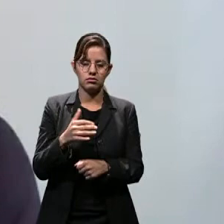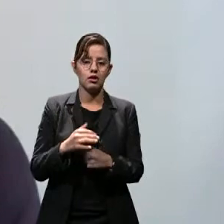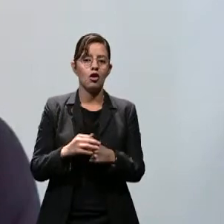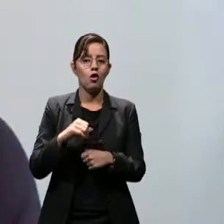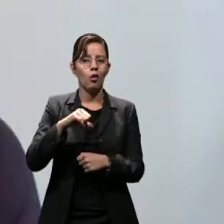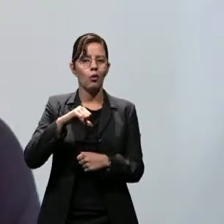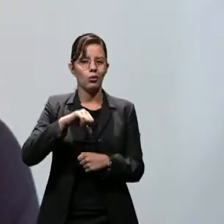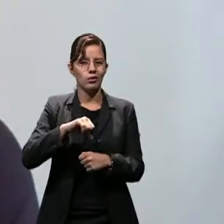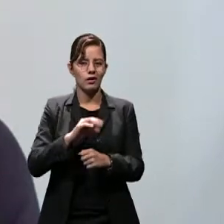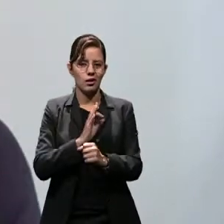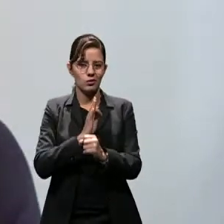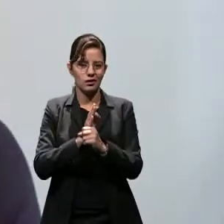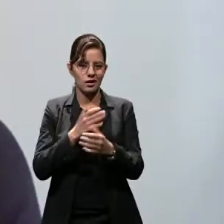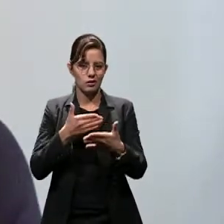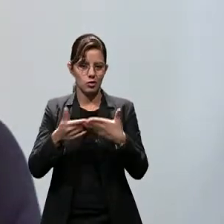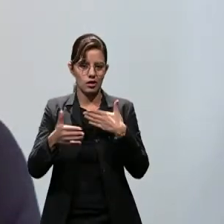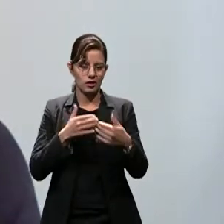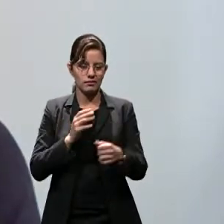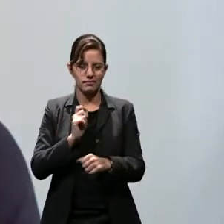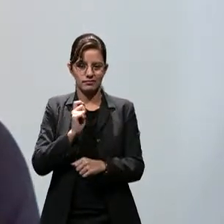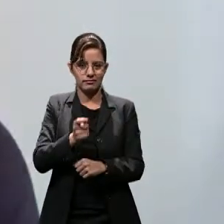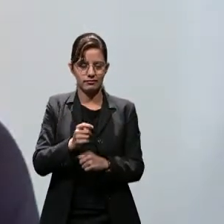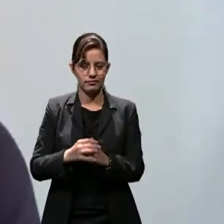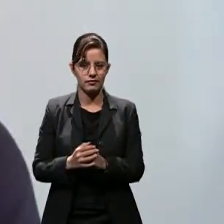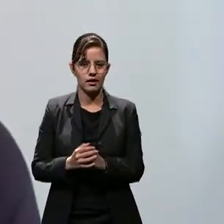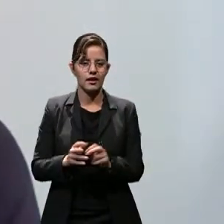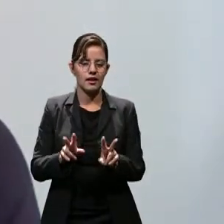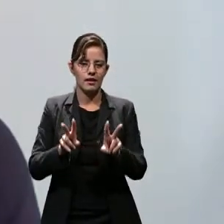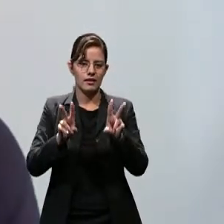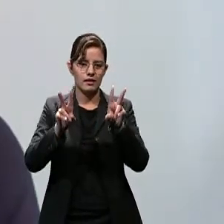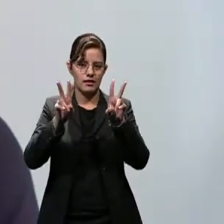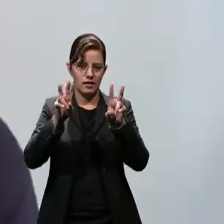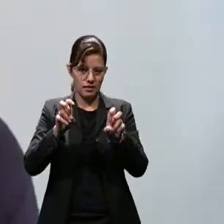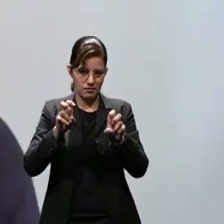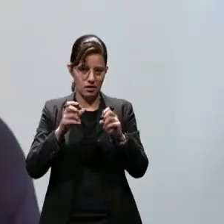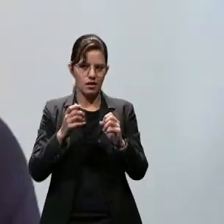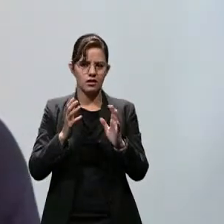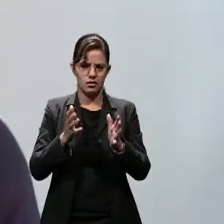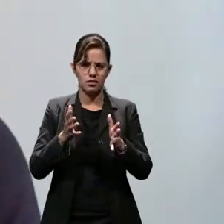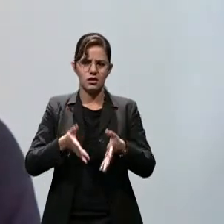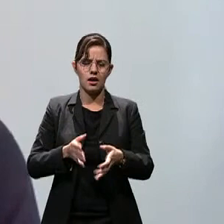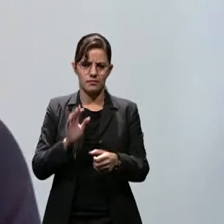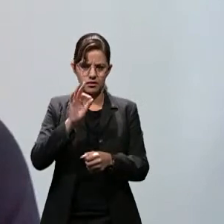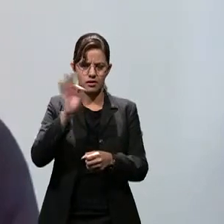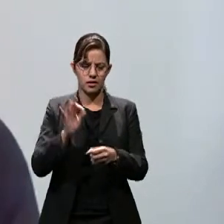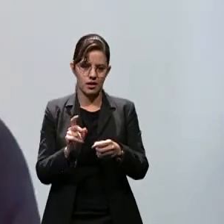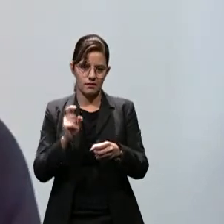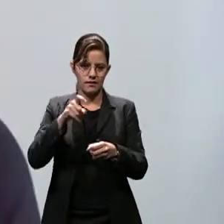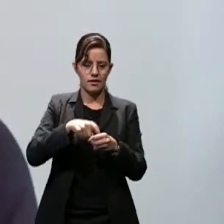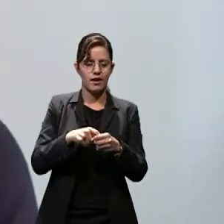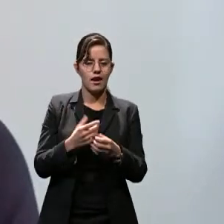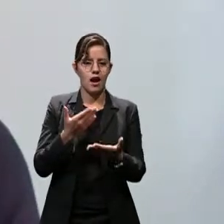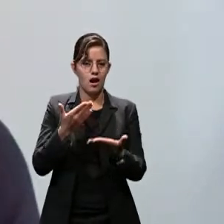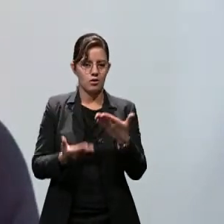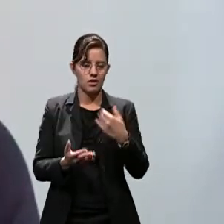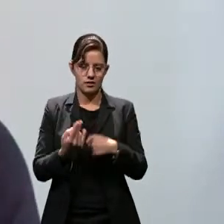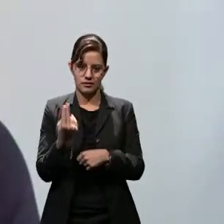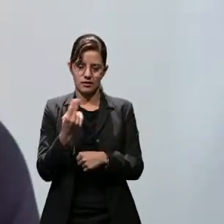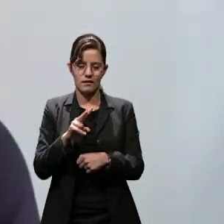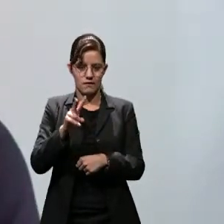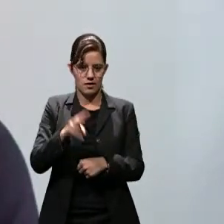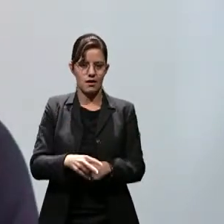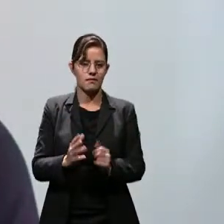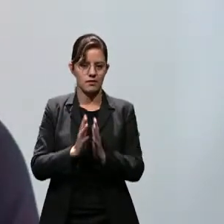a regional reference in this line of thought, but we also understand that if we do not have